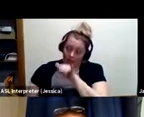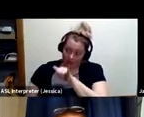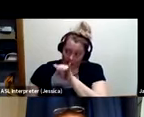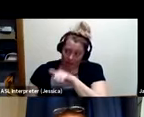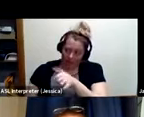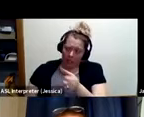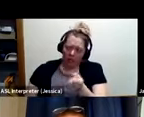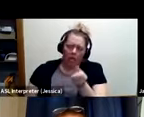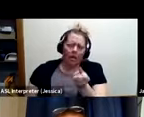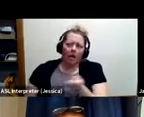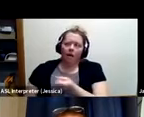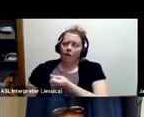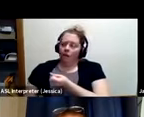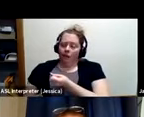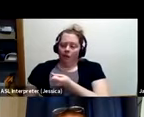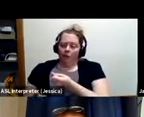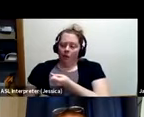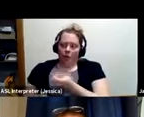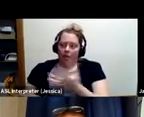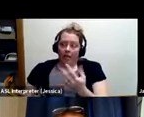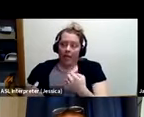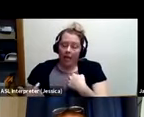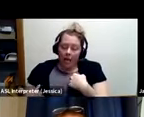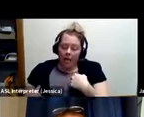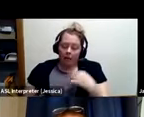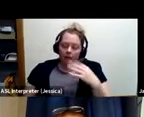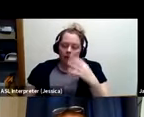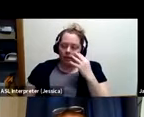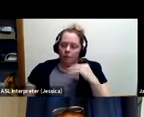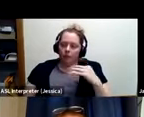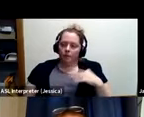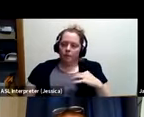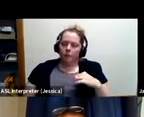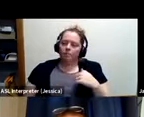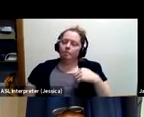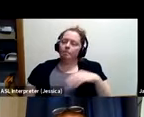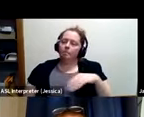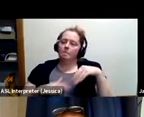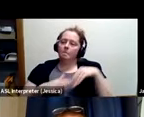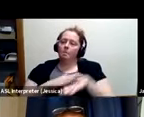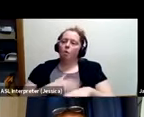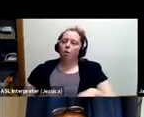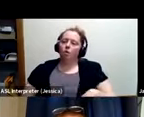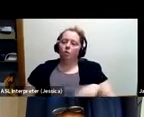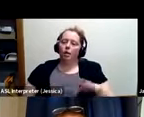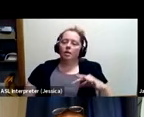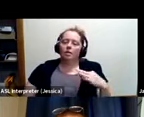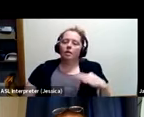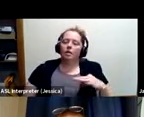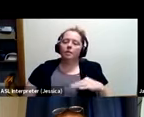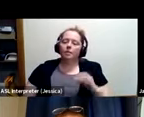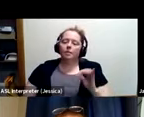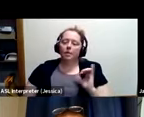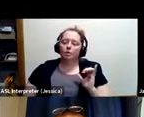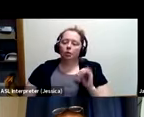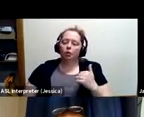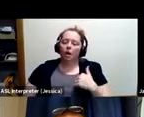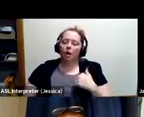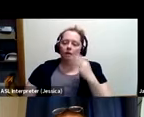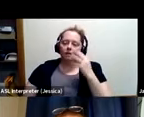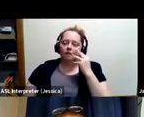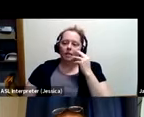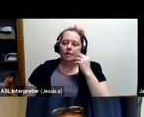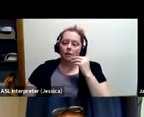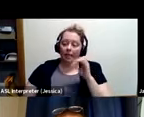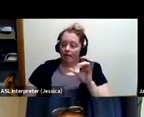I've experienced in Pittsburgh. I'm born and raised here too, and have experienced all of that from working